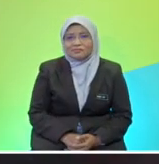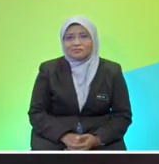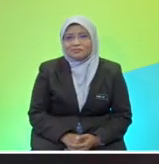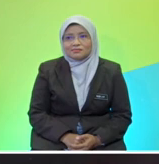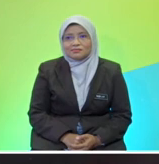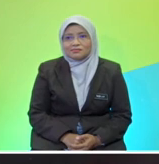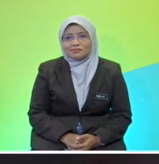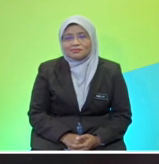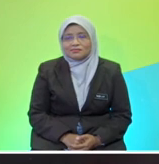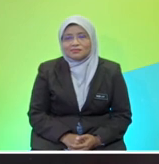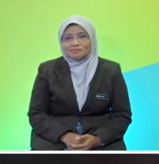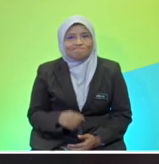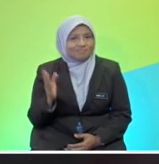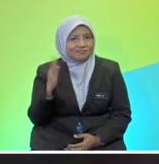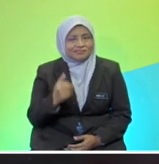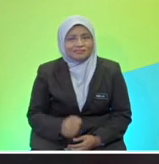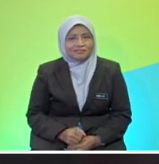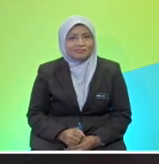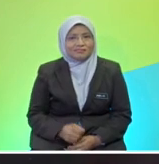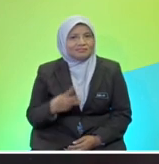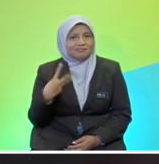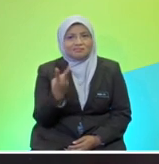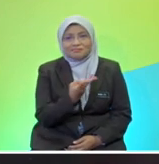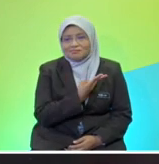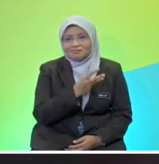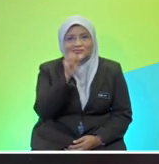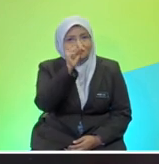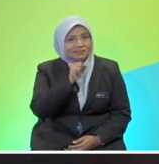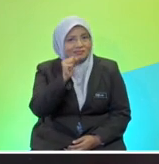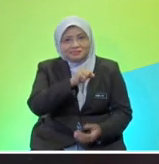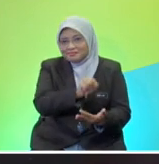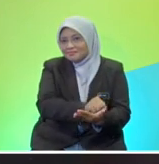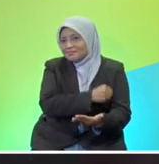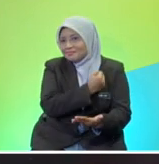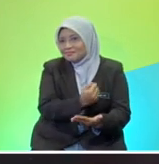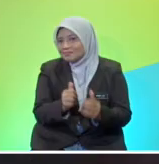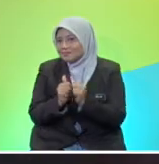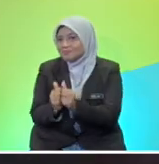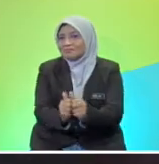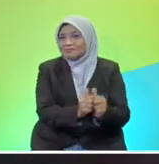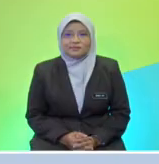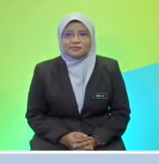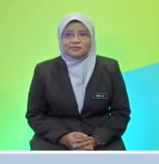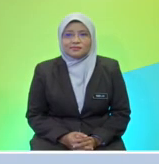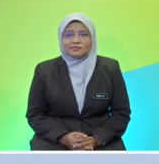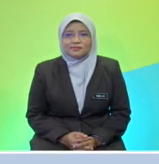we have a song? Okay, let's quickly sing the toy song. Okay. And